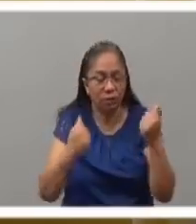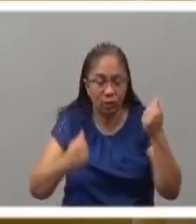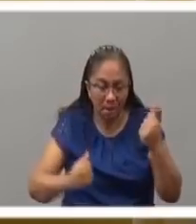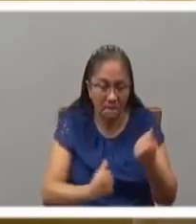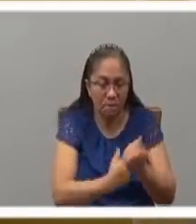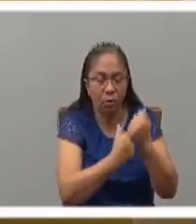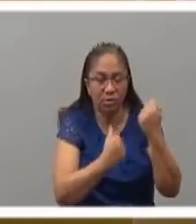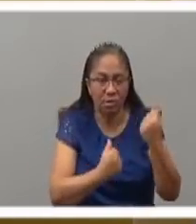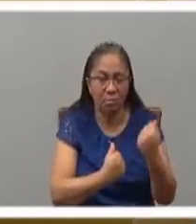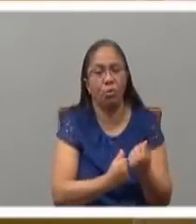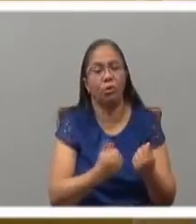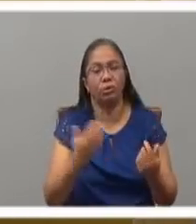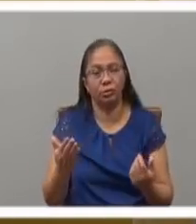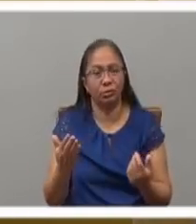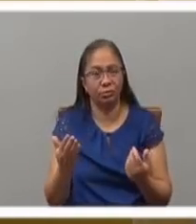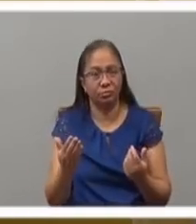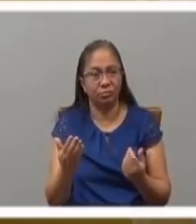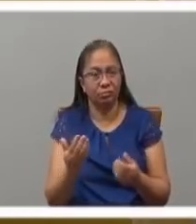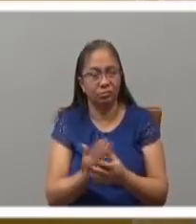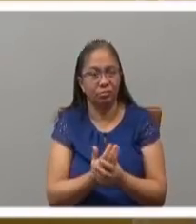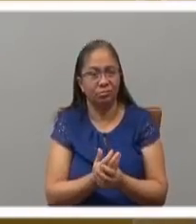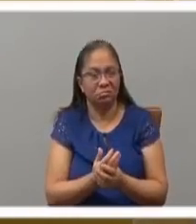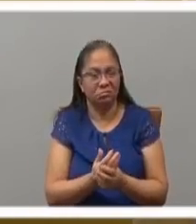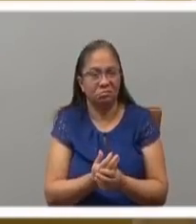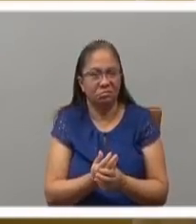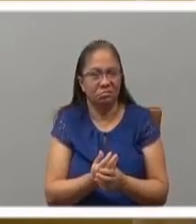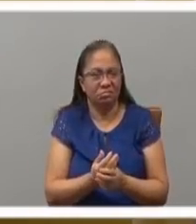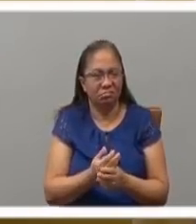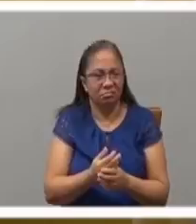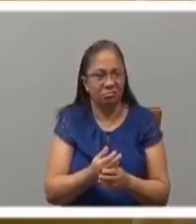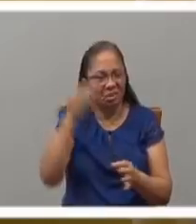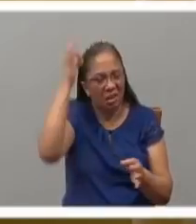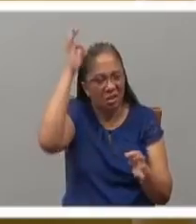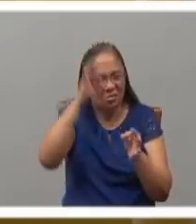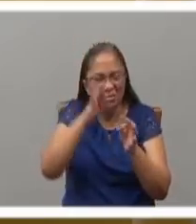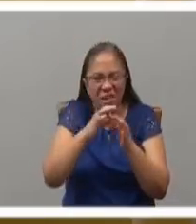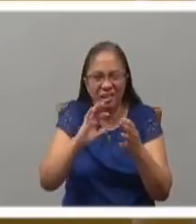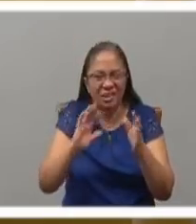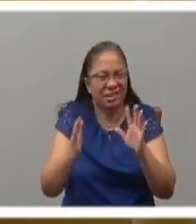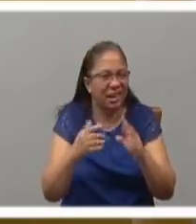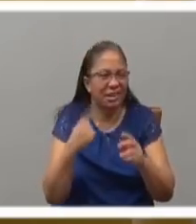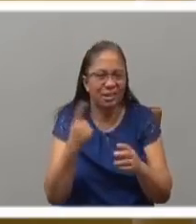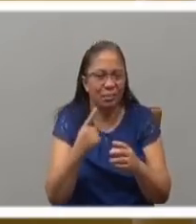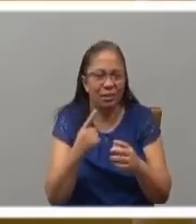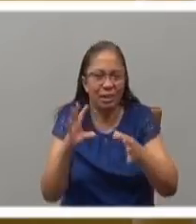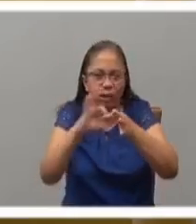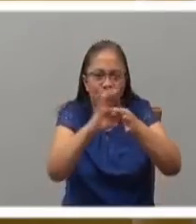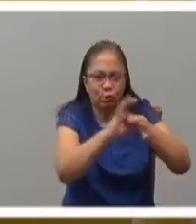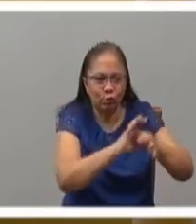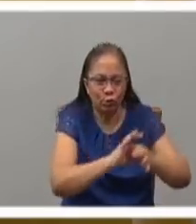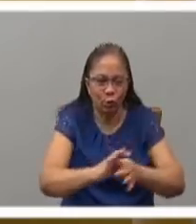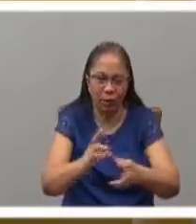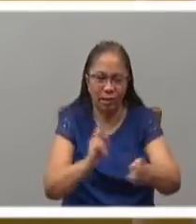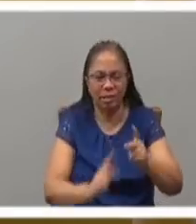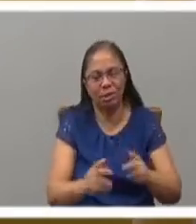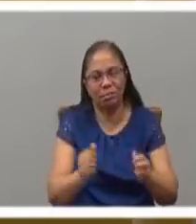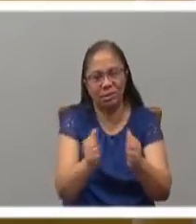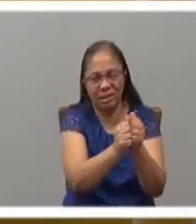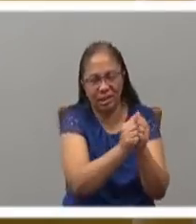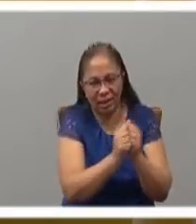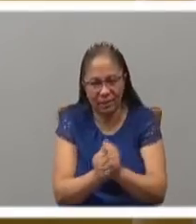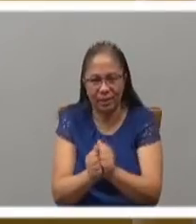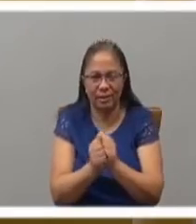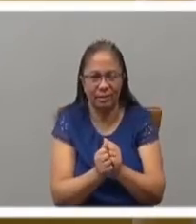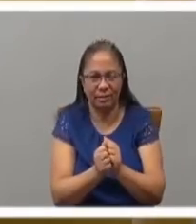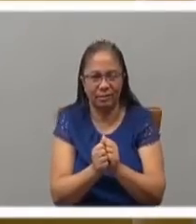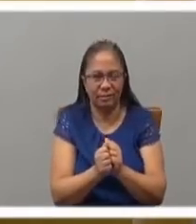Faith is like a social gorilla glue that binds people together, that binds